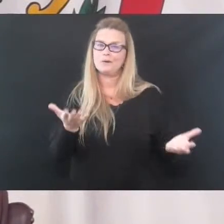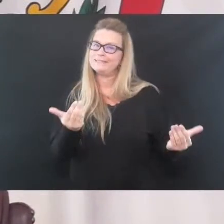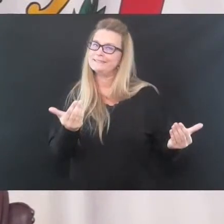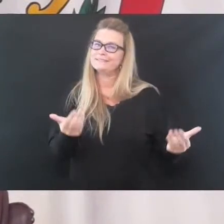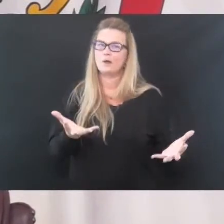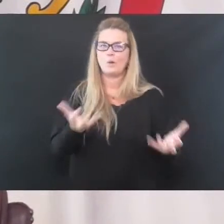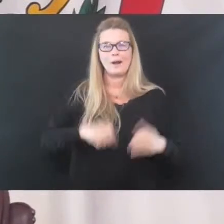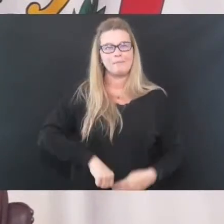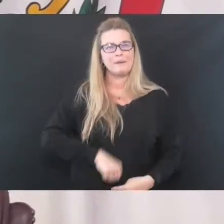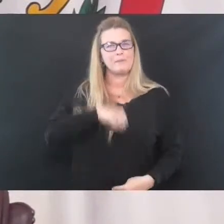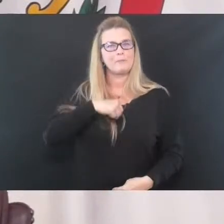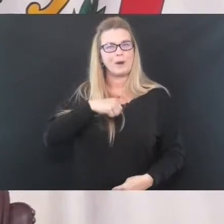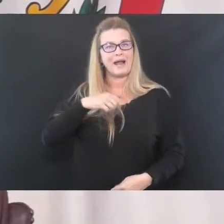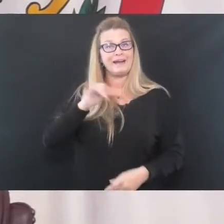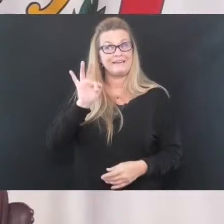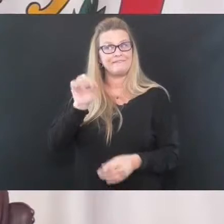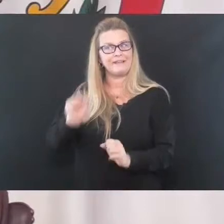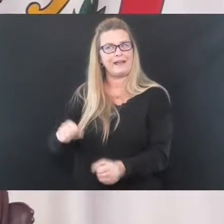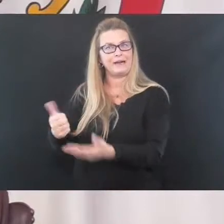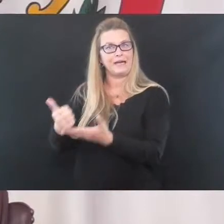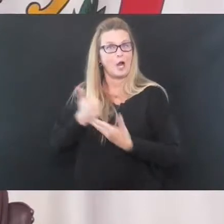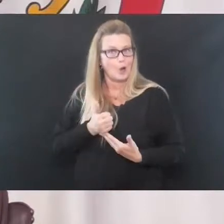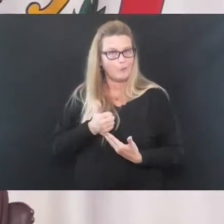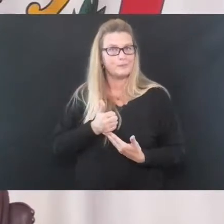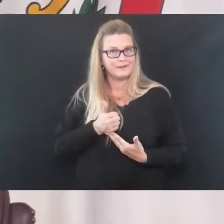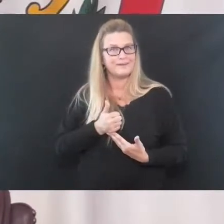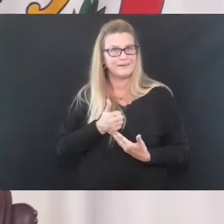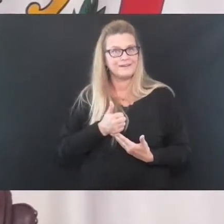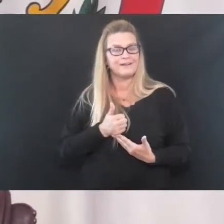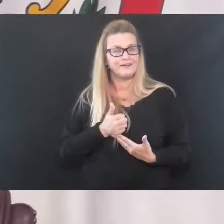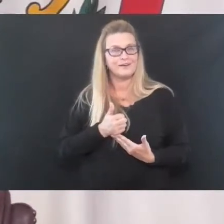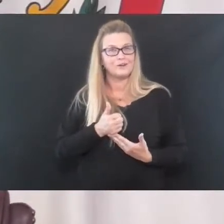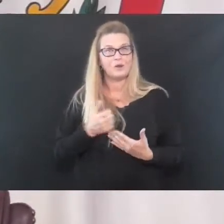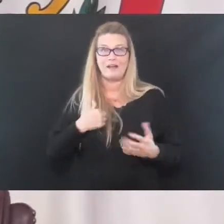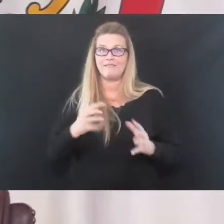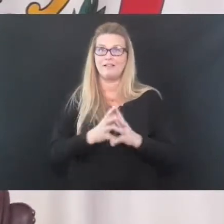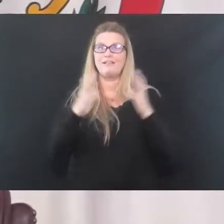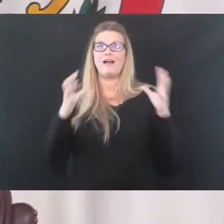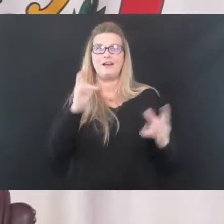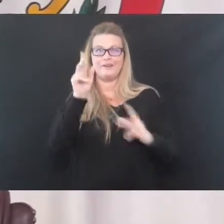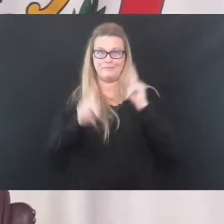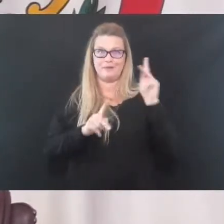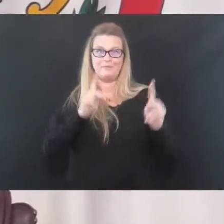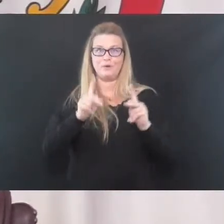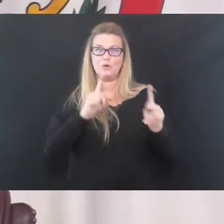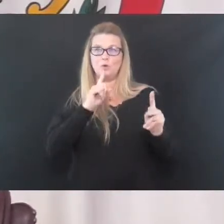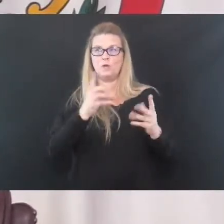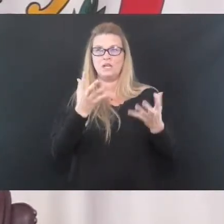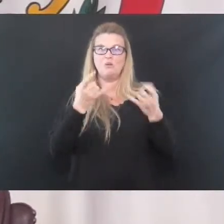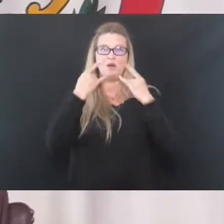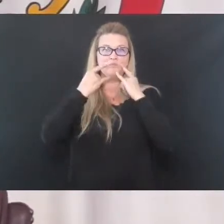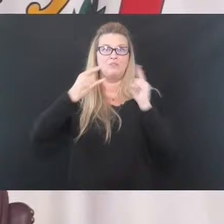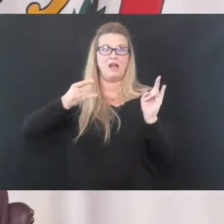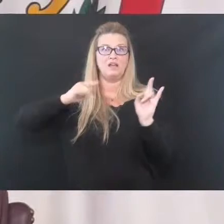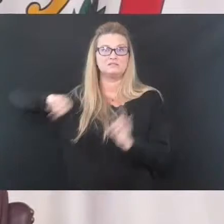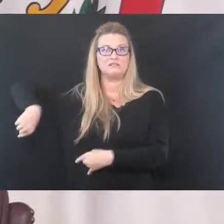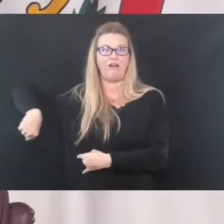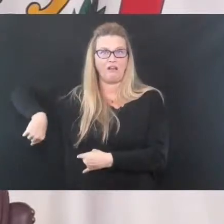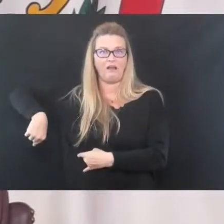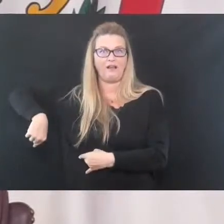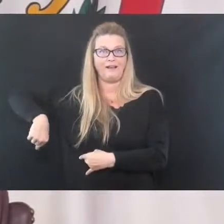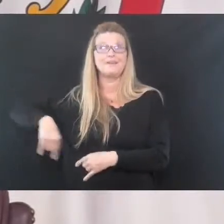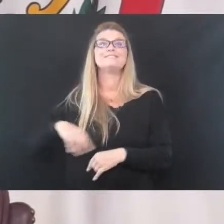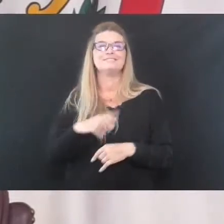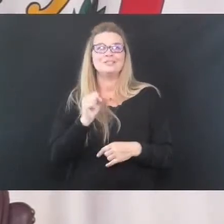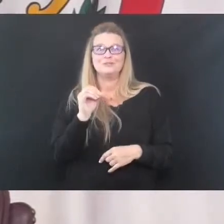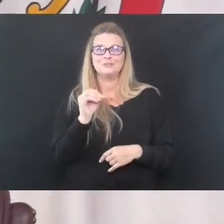proud of themselves if they'll help us step up, because you got a lot of people out there that love to get rid of these masks. And a lot of